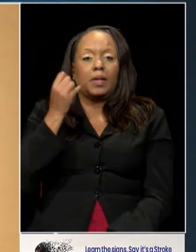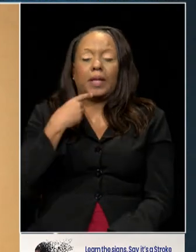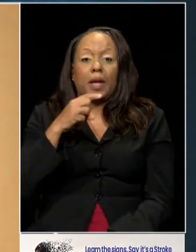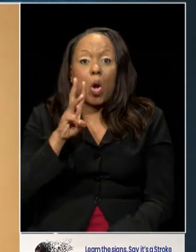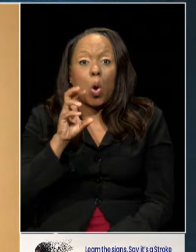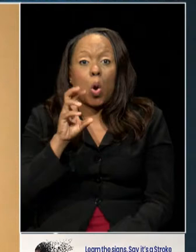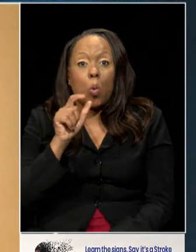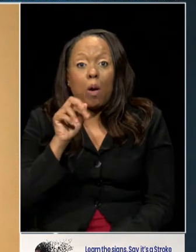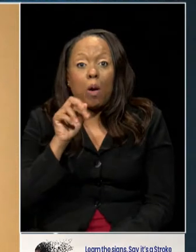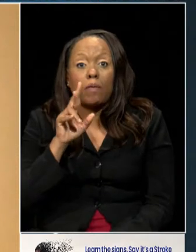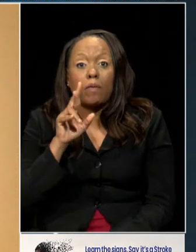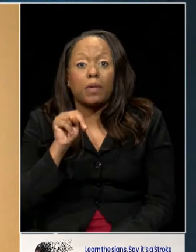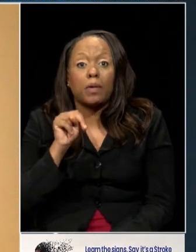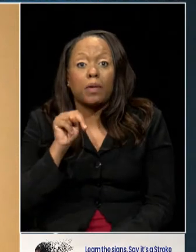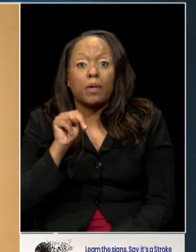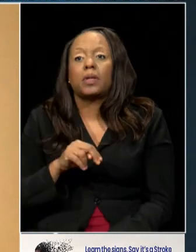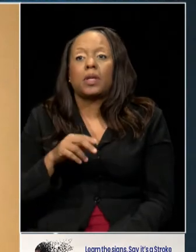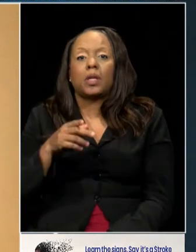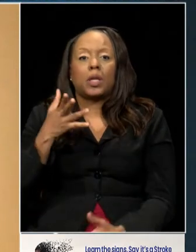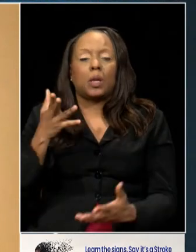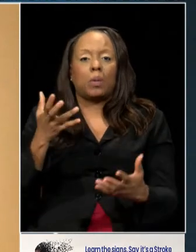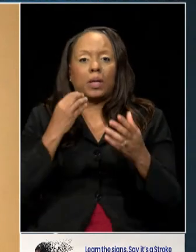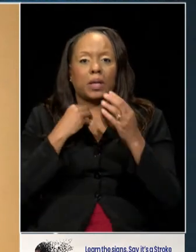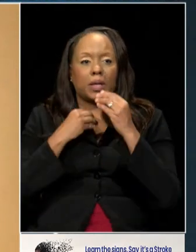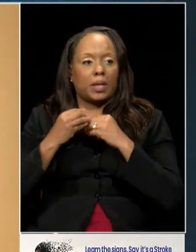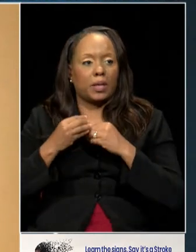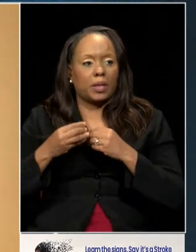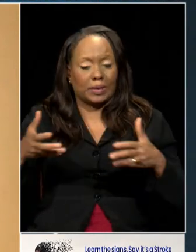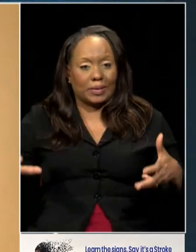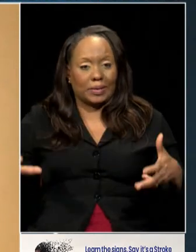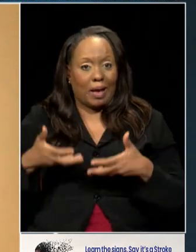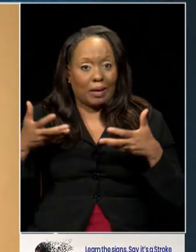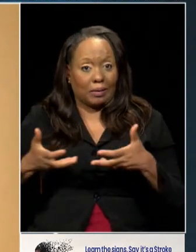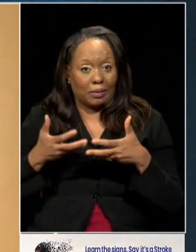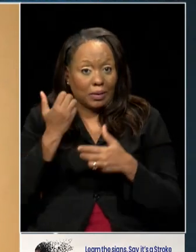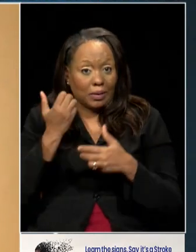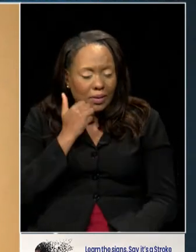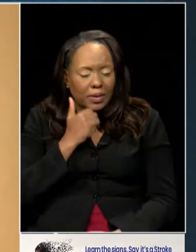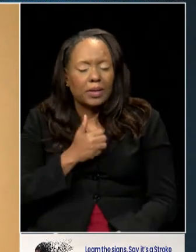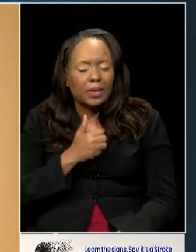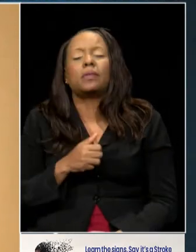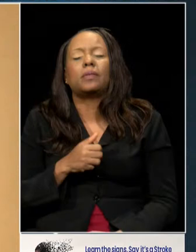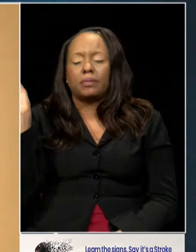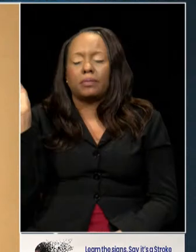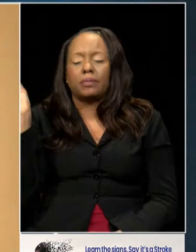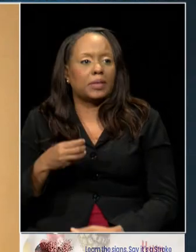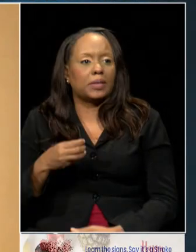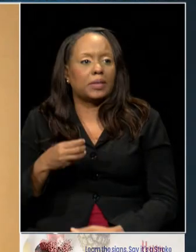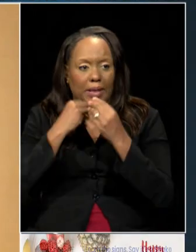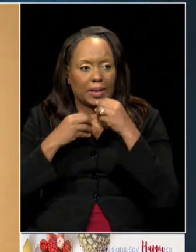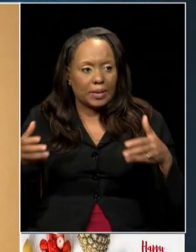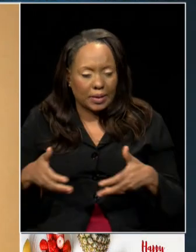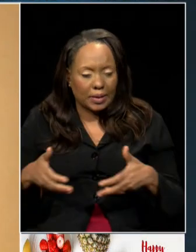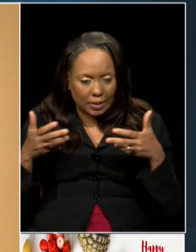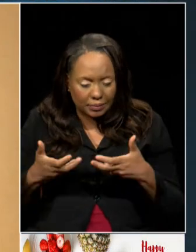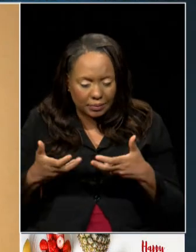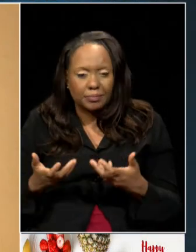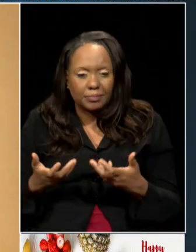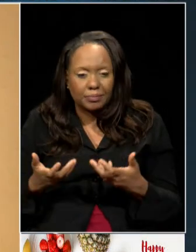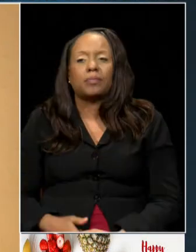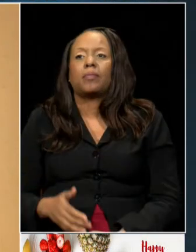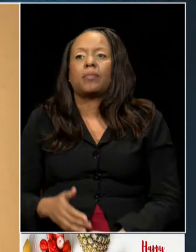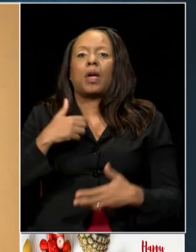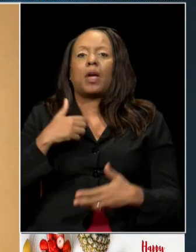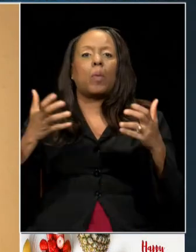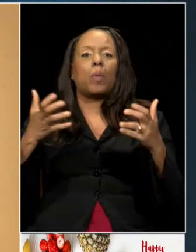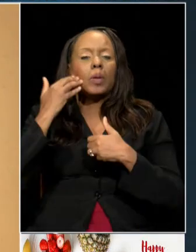eat a salad, a small salad every single day, eat it every single day, because I need to know the dose of vitamin K that you're taking